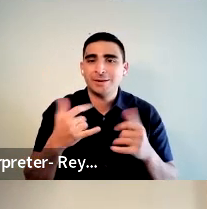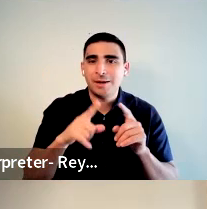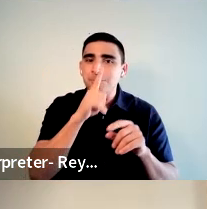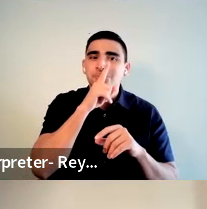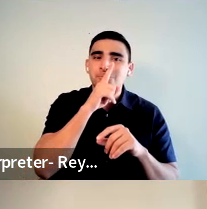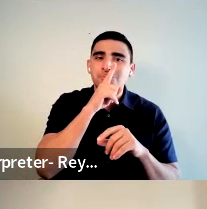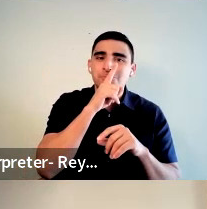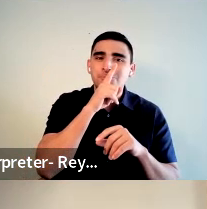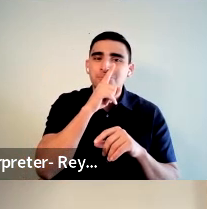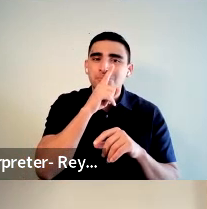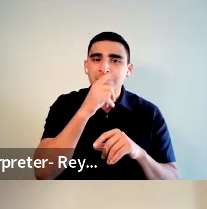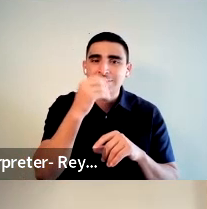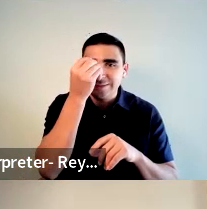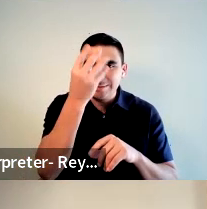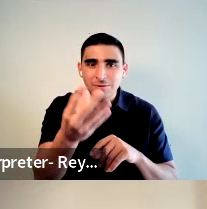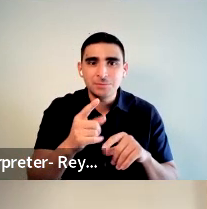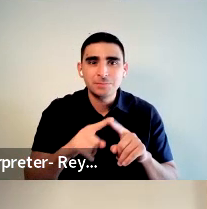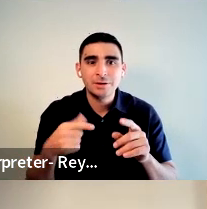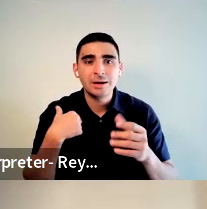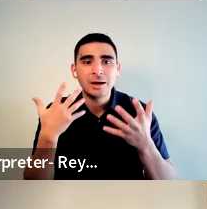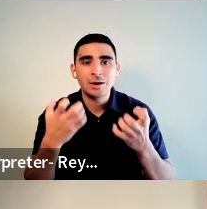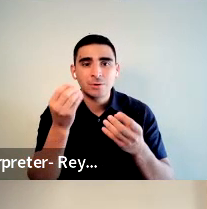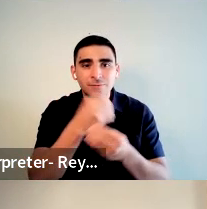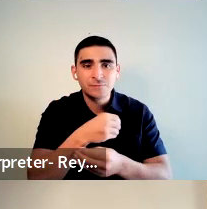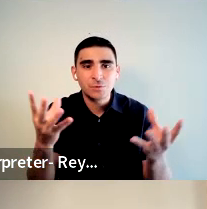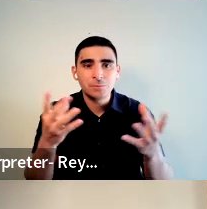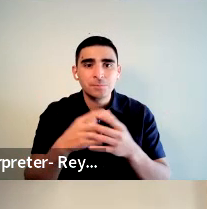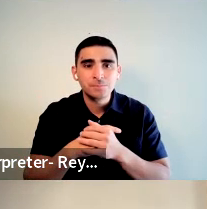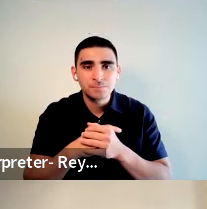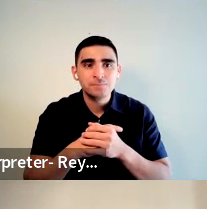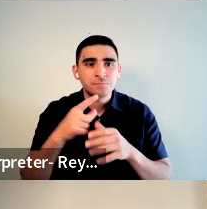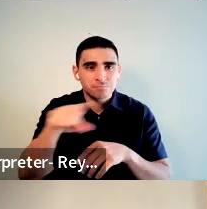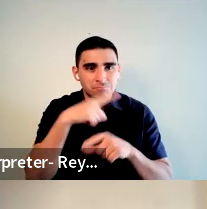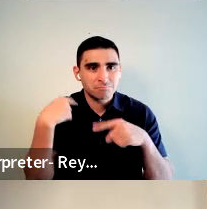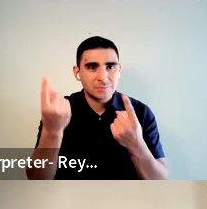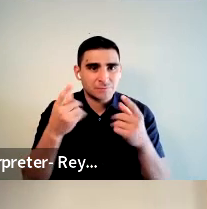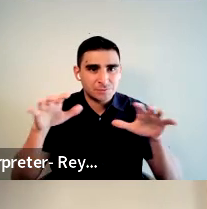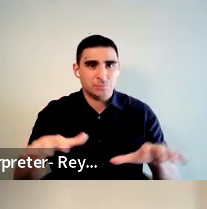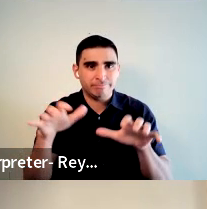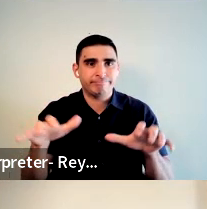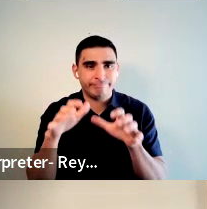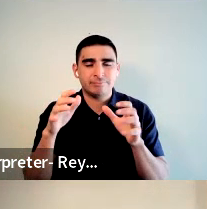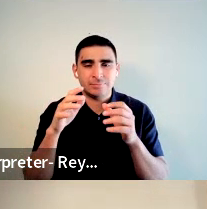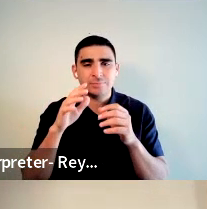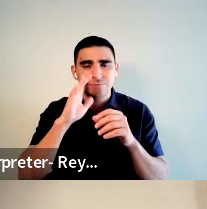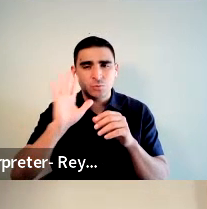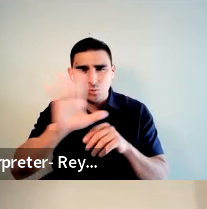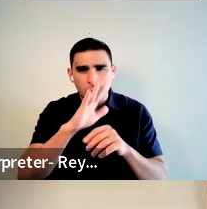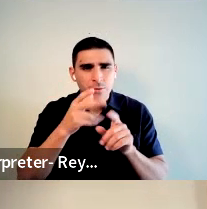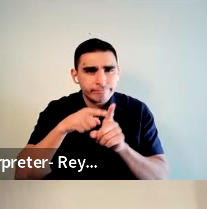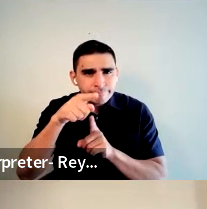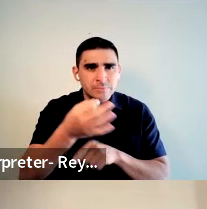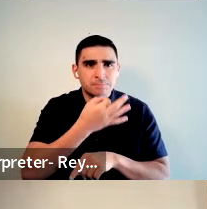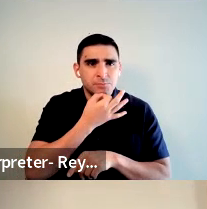So anyway, I just want to thank you for all the work you've been doing on this and your expertise